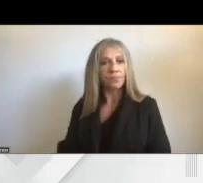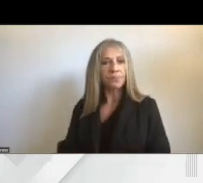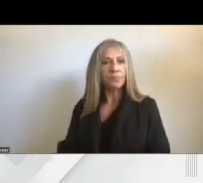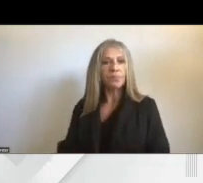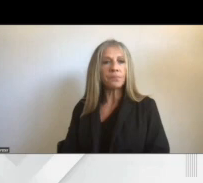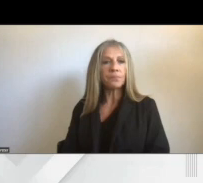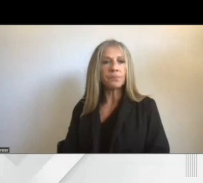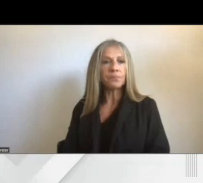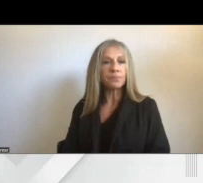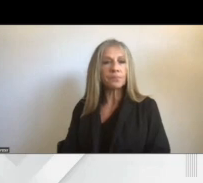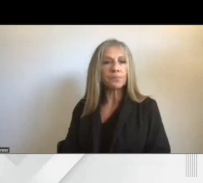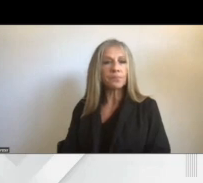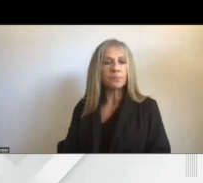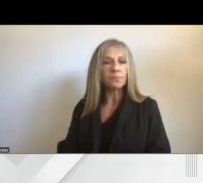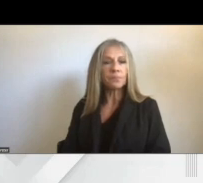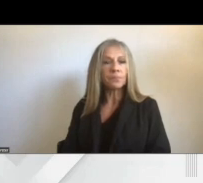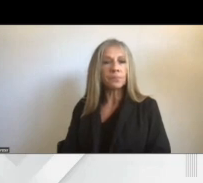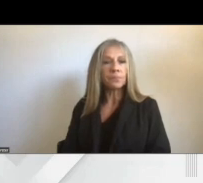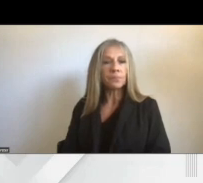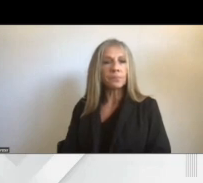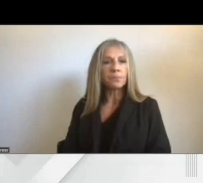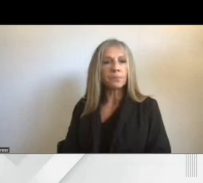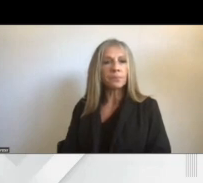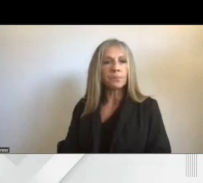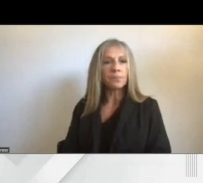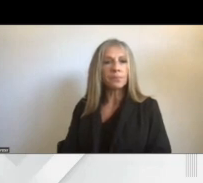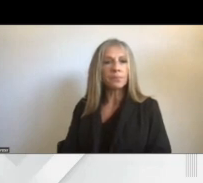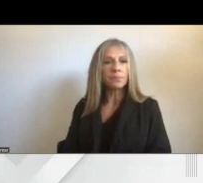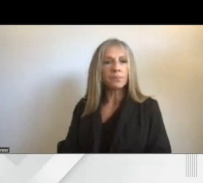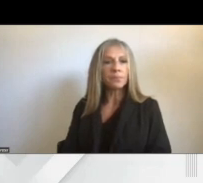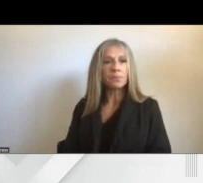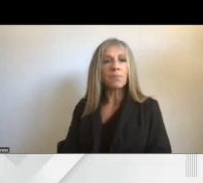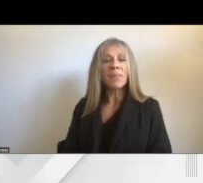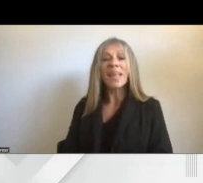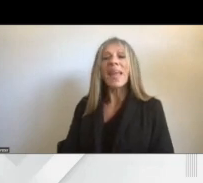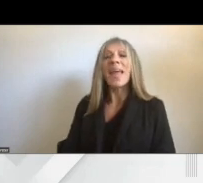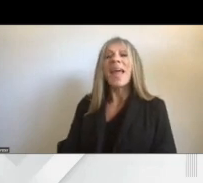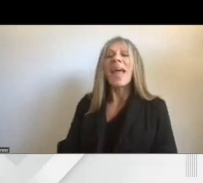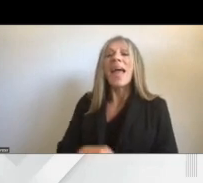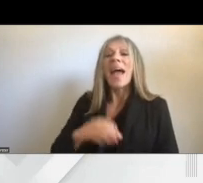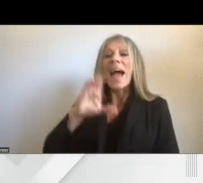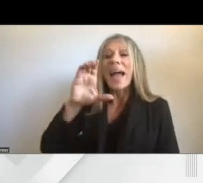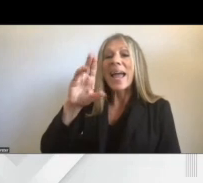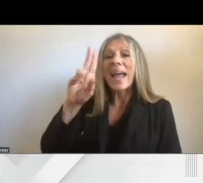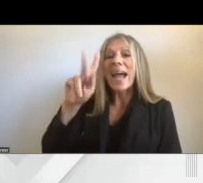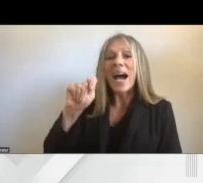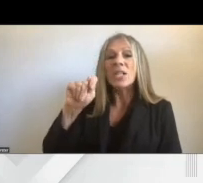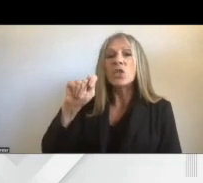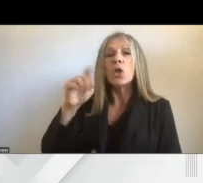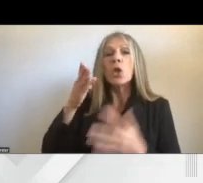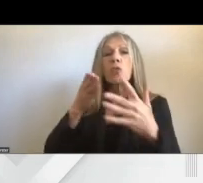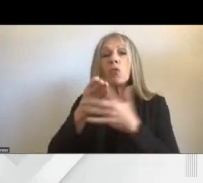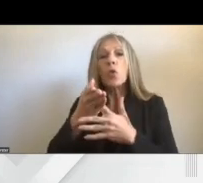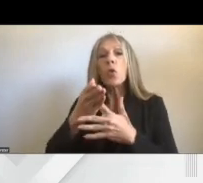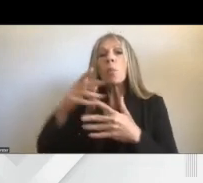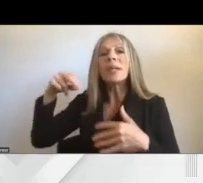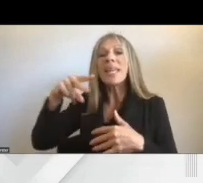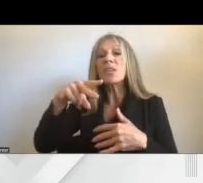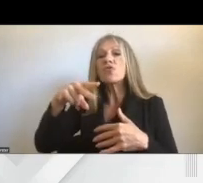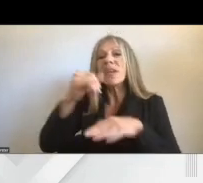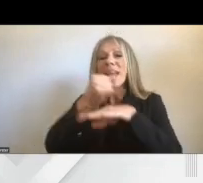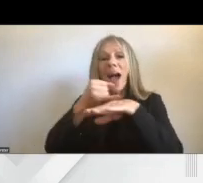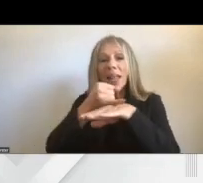contained wholly within the width of the crosswalks they serve. At shared use paths, however, the full